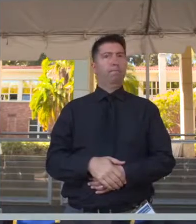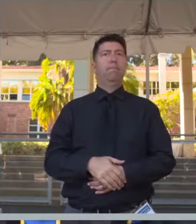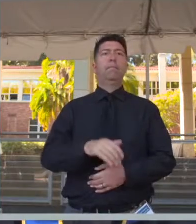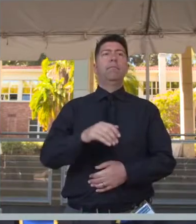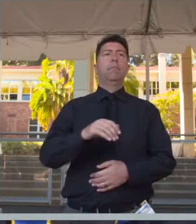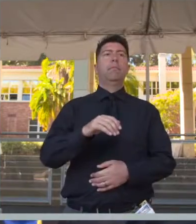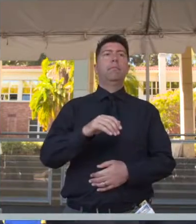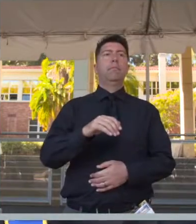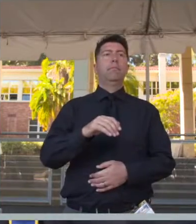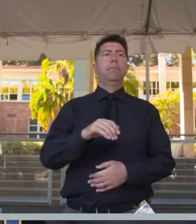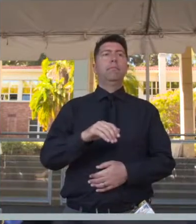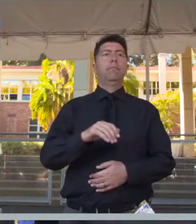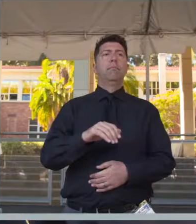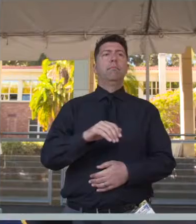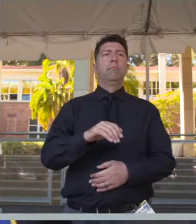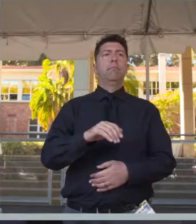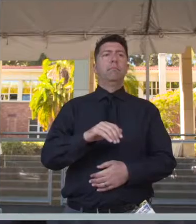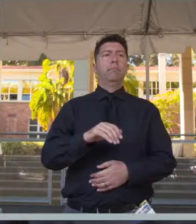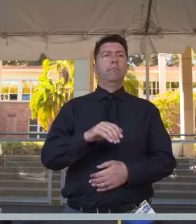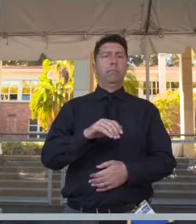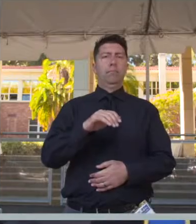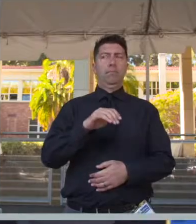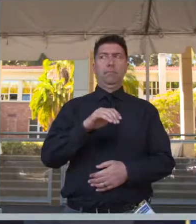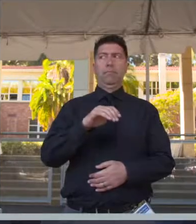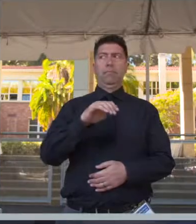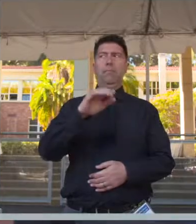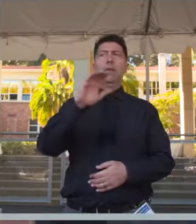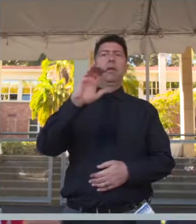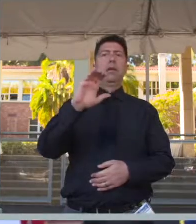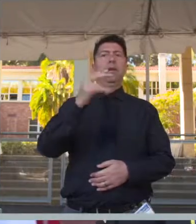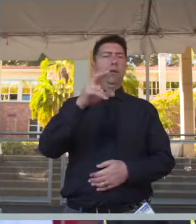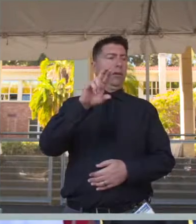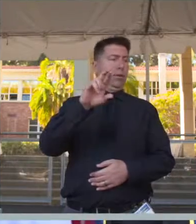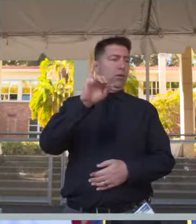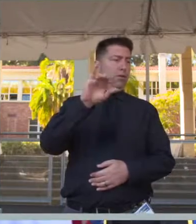Kristen Saranchana Capo Bianco.